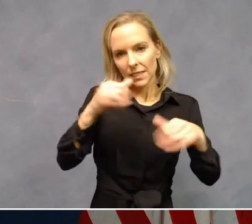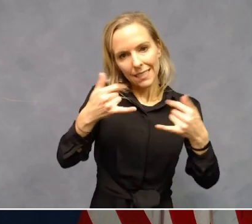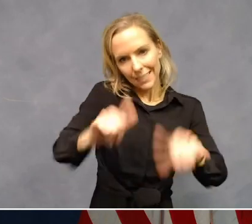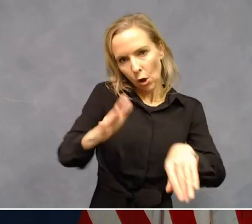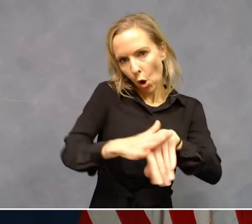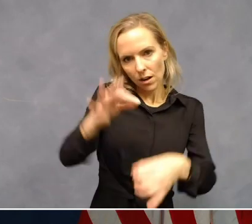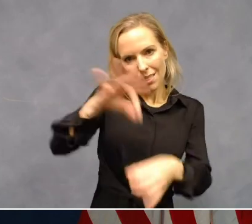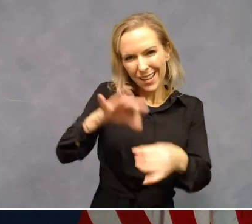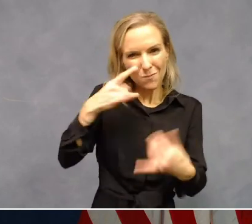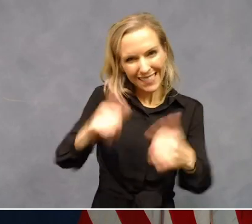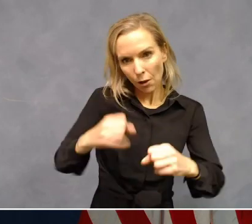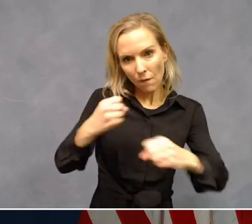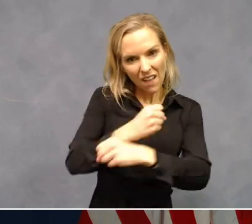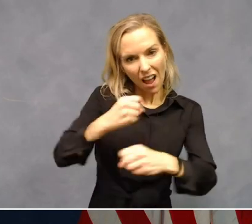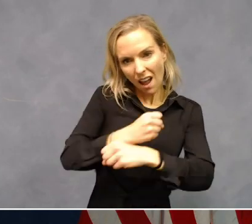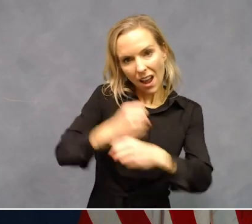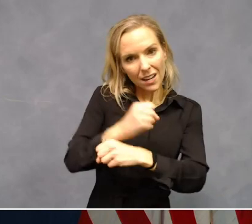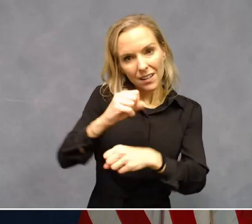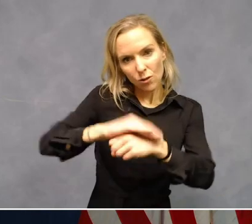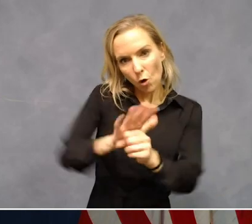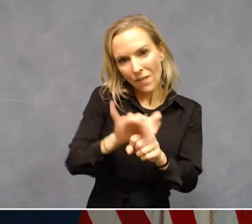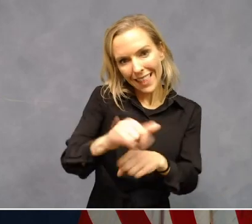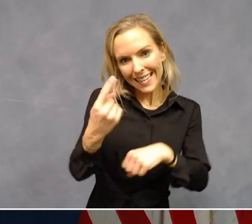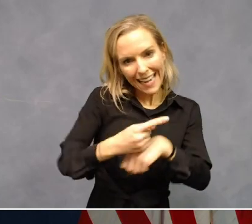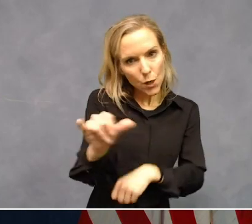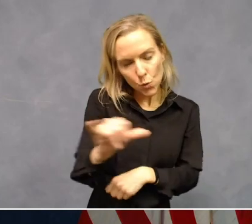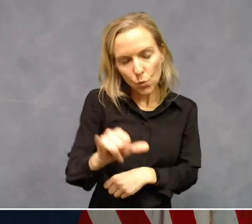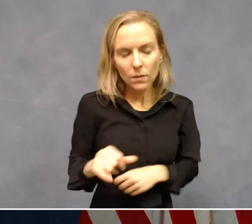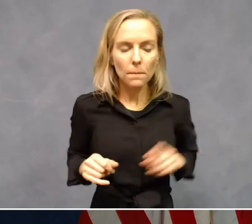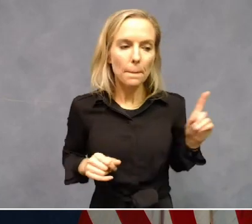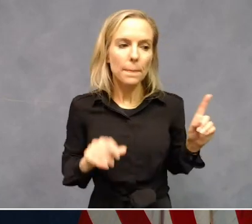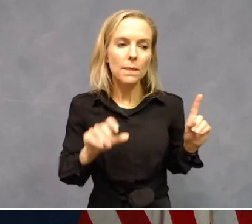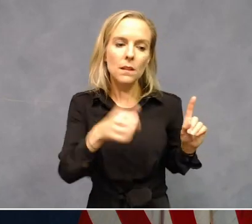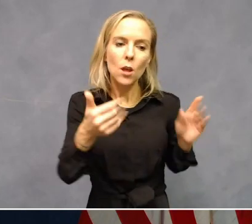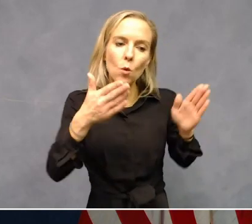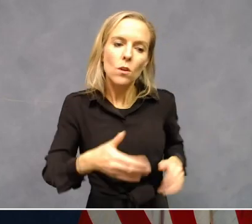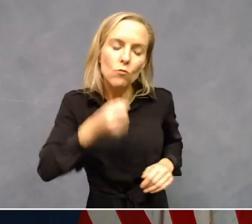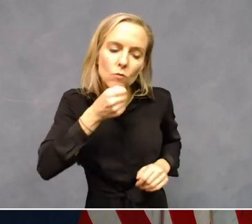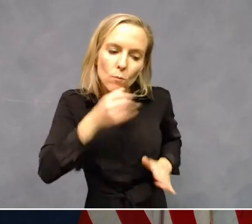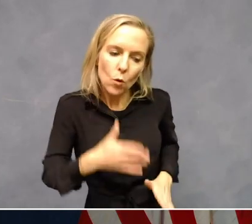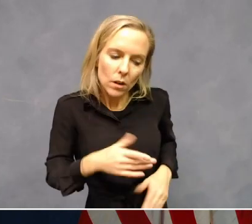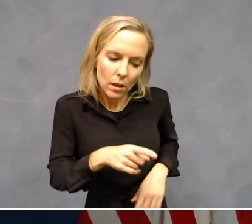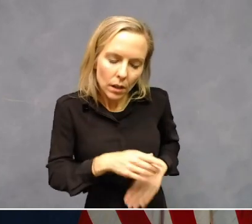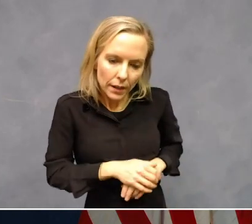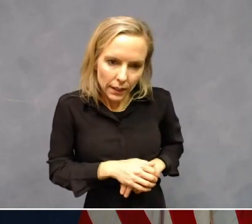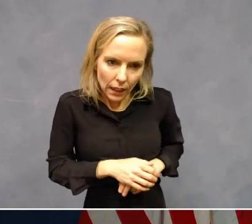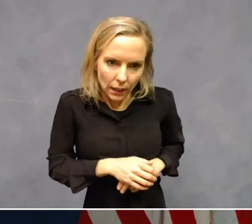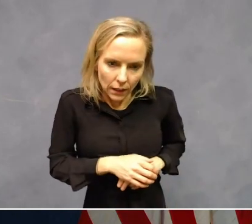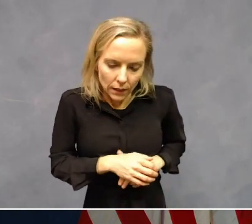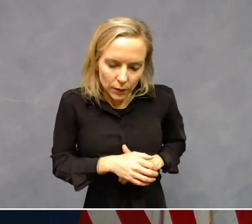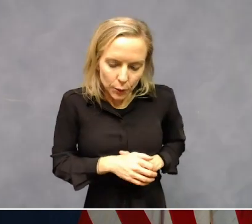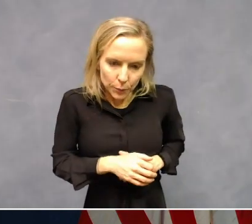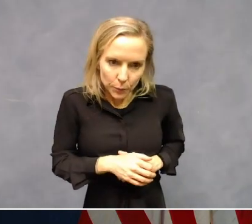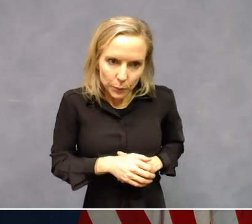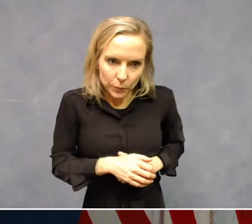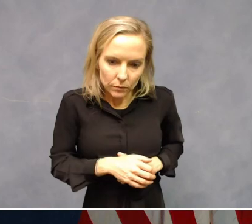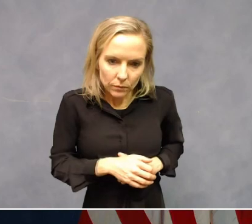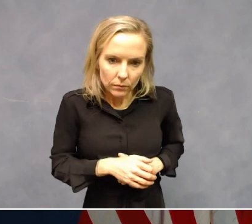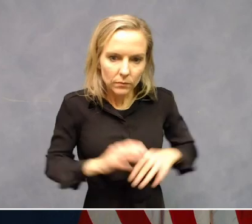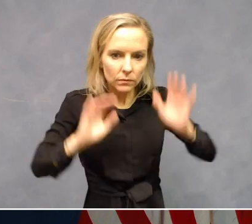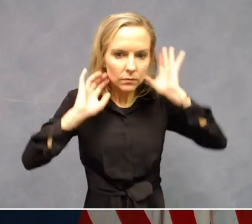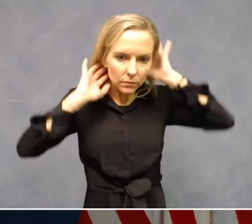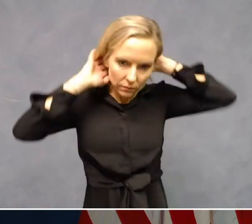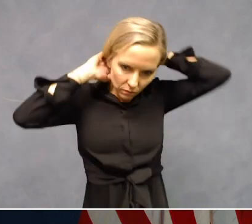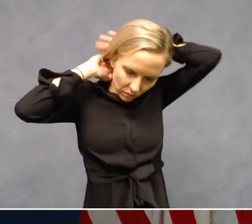well. Jared? So last time we put in some mandates and restrictions back in